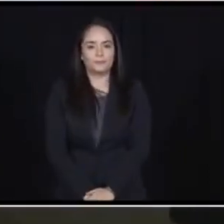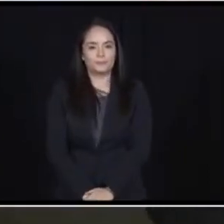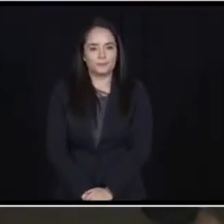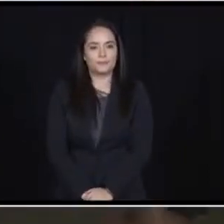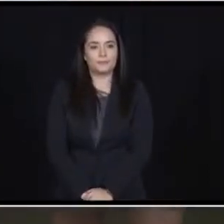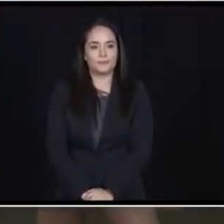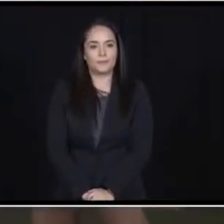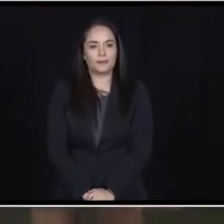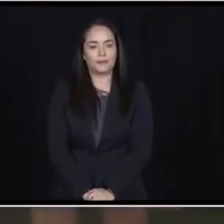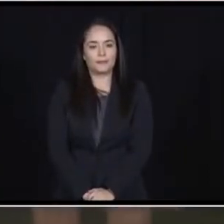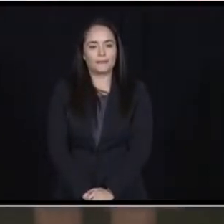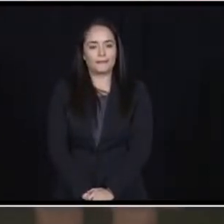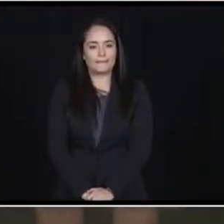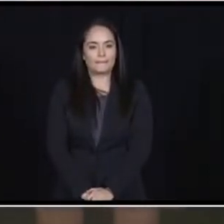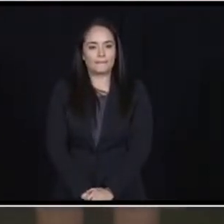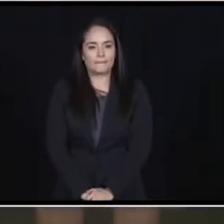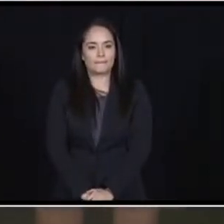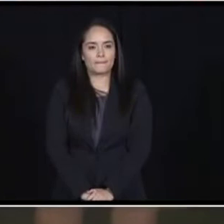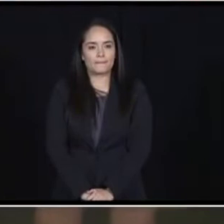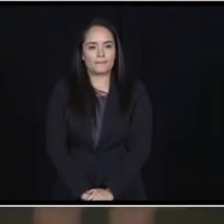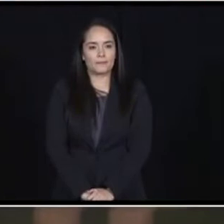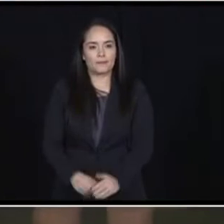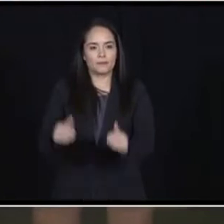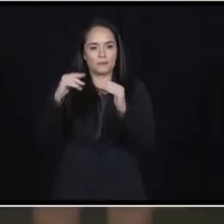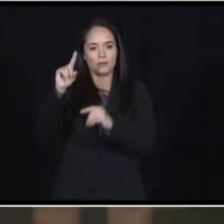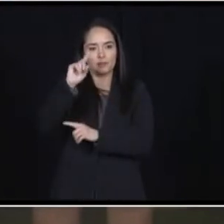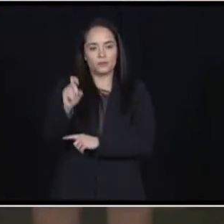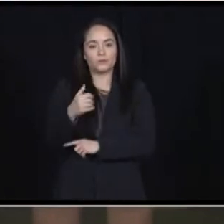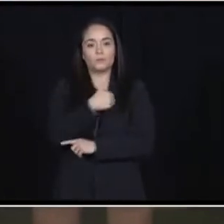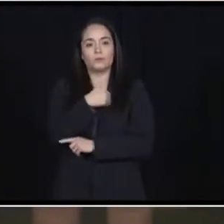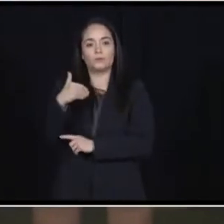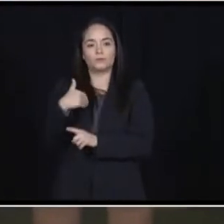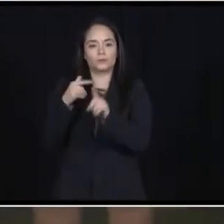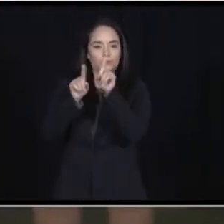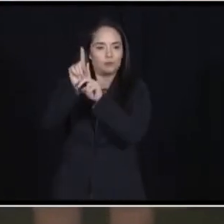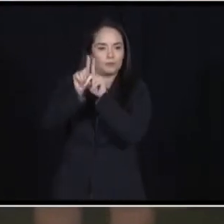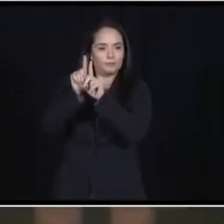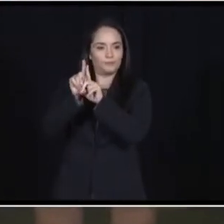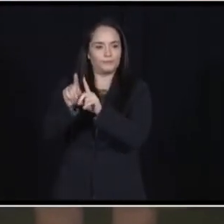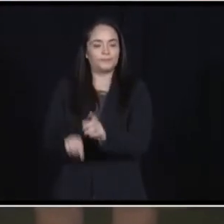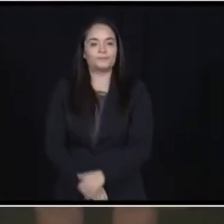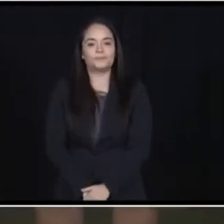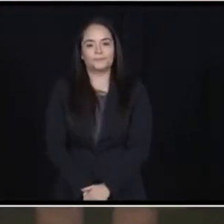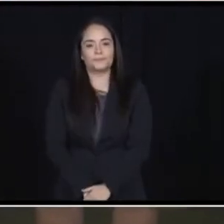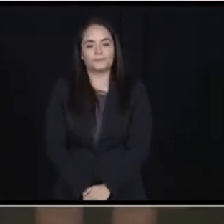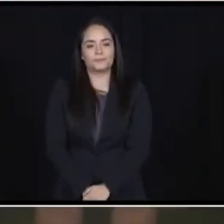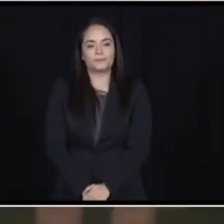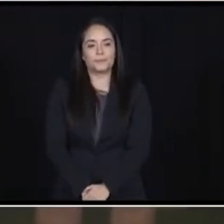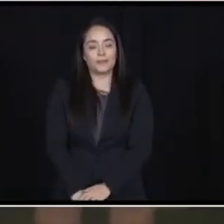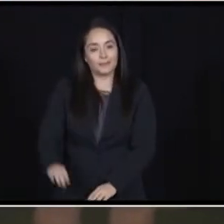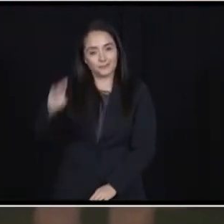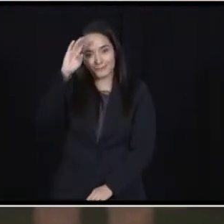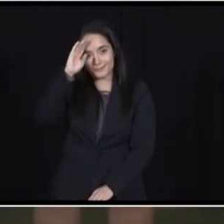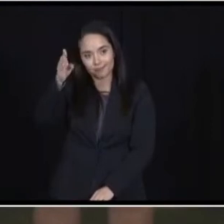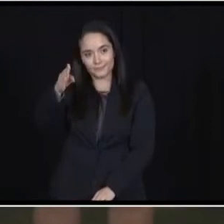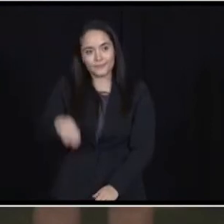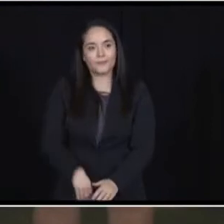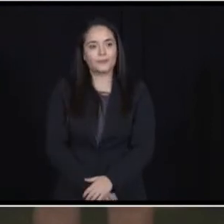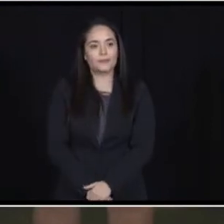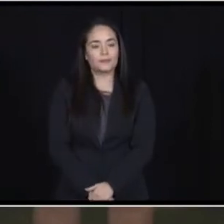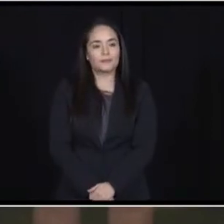Your next question comes from Rob Ferguson with the Toronto Star. Please go ahead. Hi, Rob. Hi, Premier. Just to get back